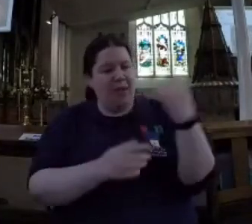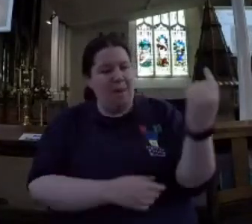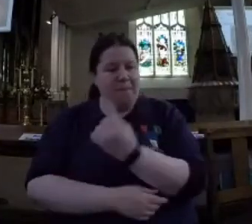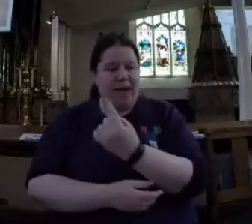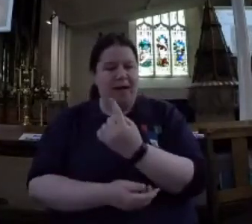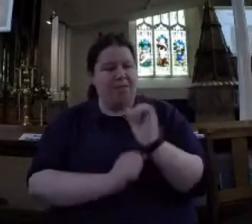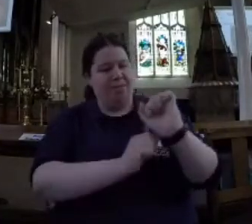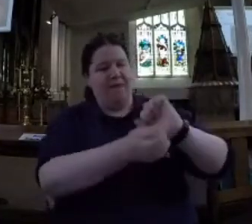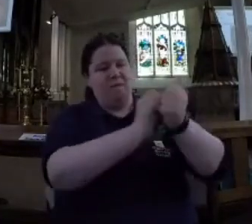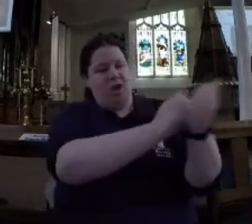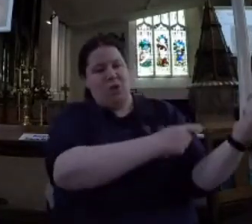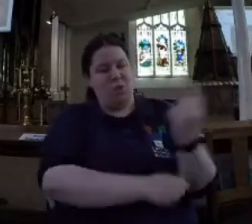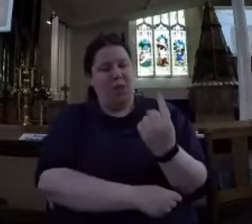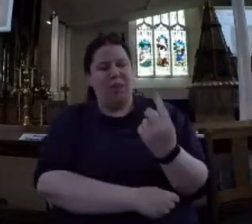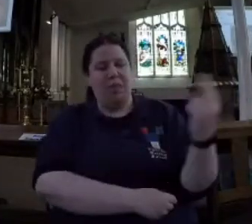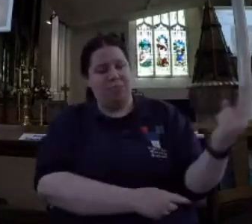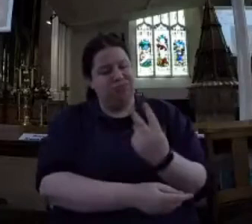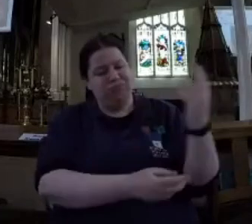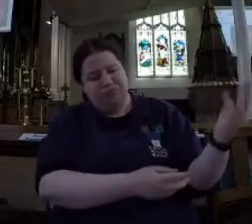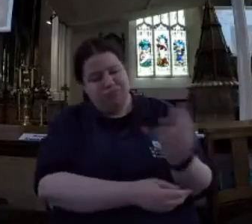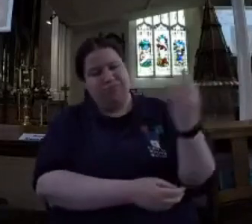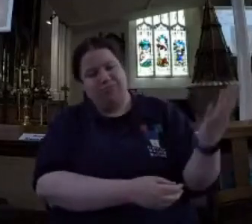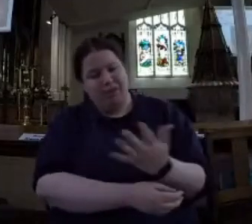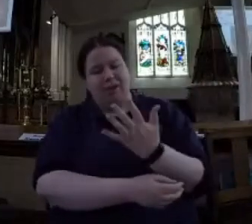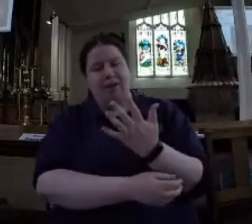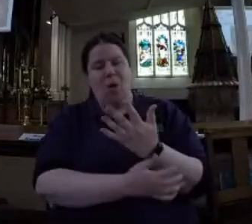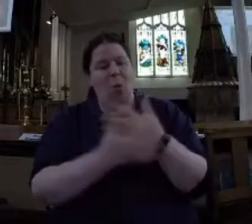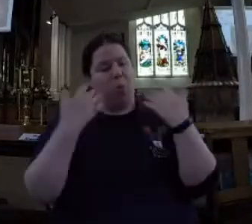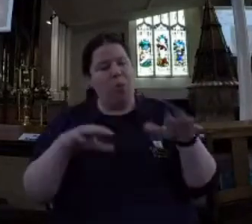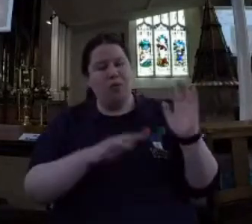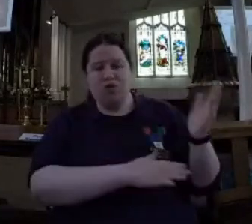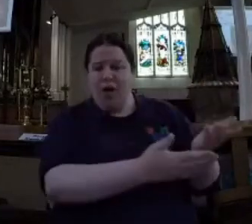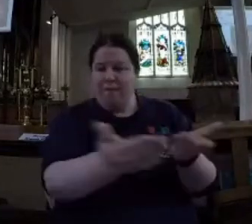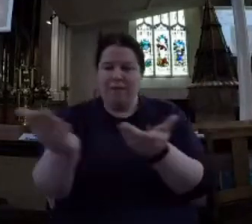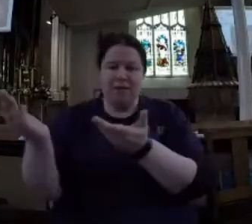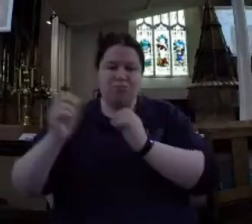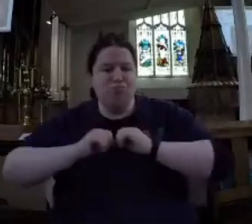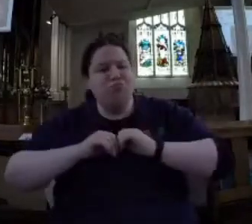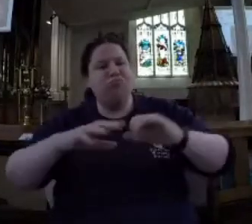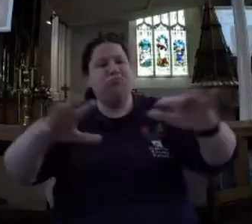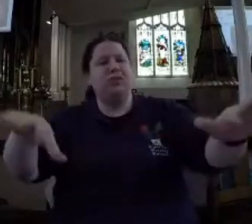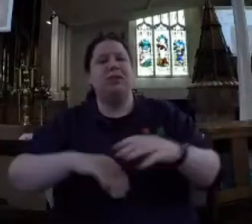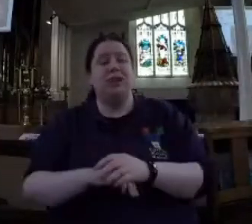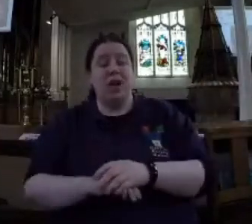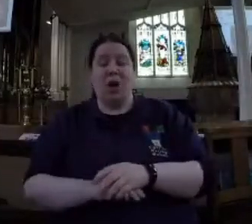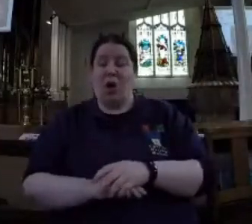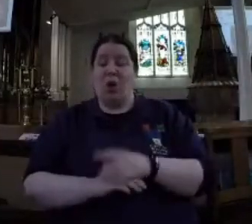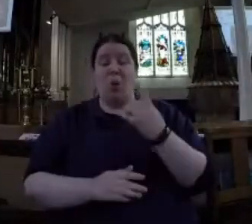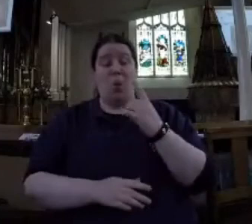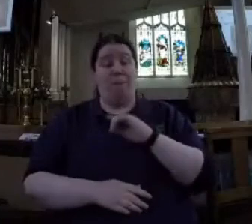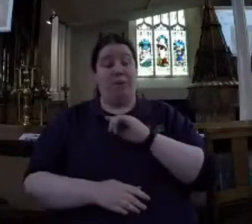their friends. A wonderful spirit of service has spread throughout the entire store. And all